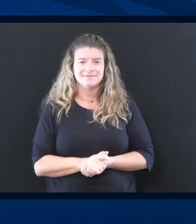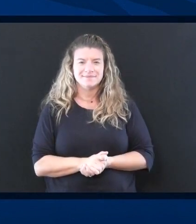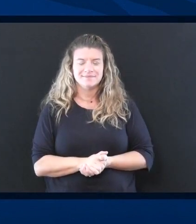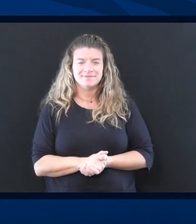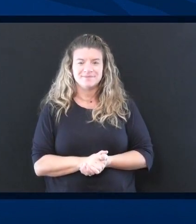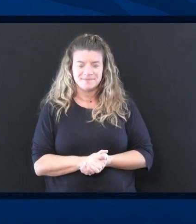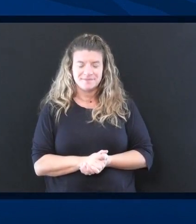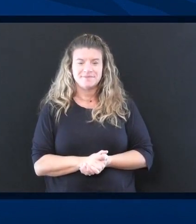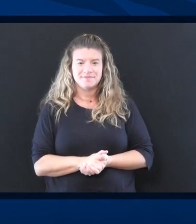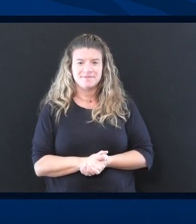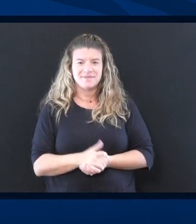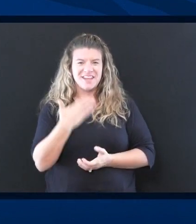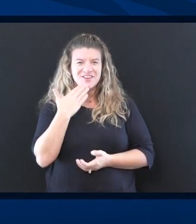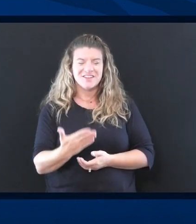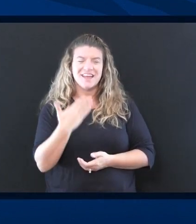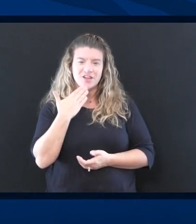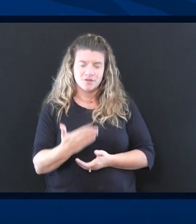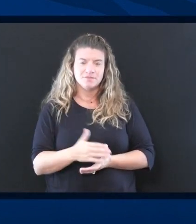Thank you, Governor. Thank you, Brad.